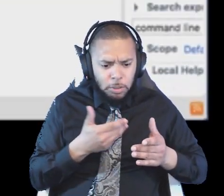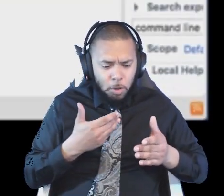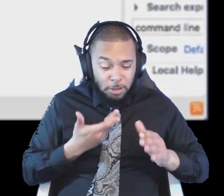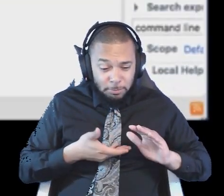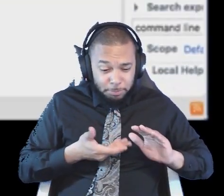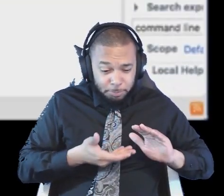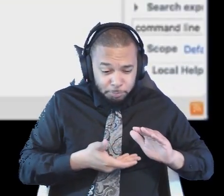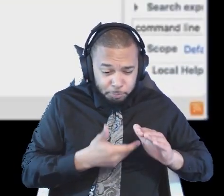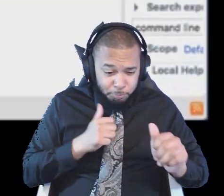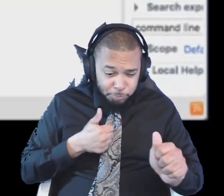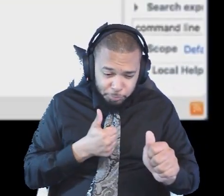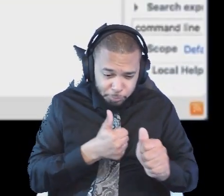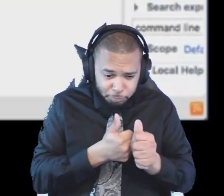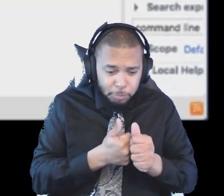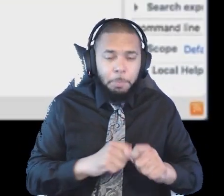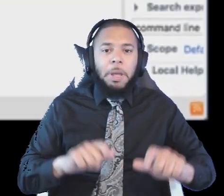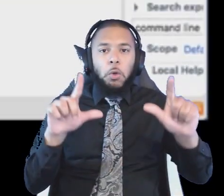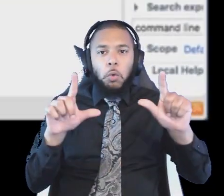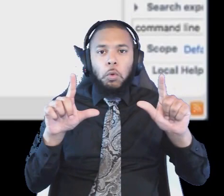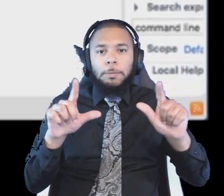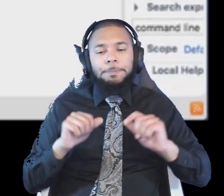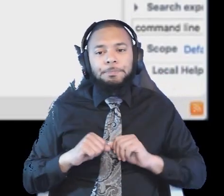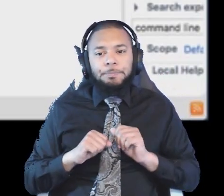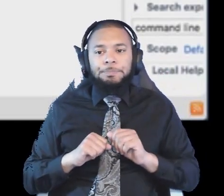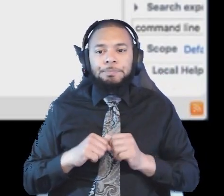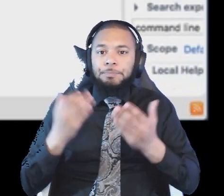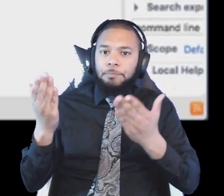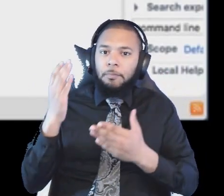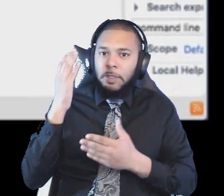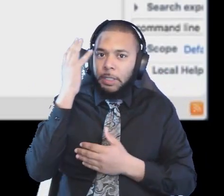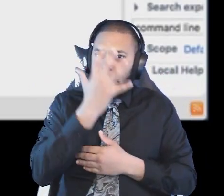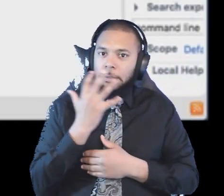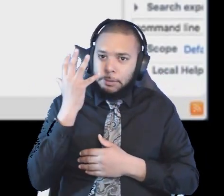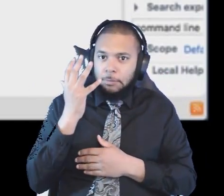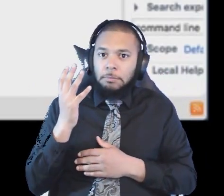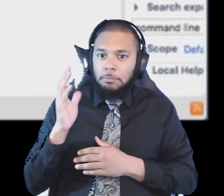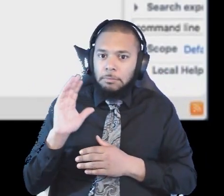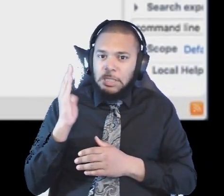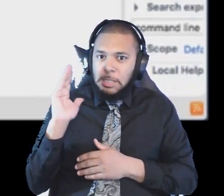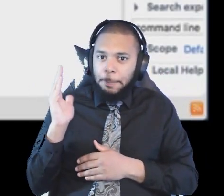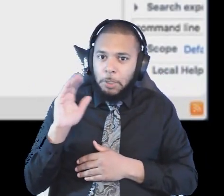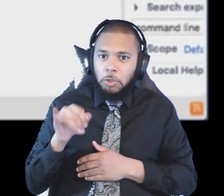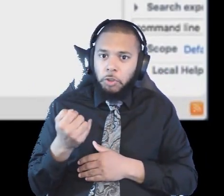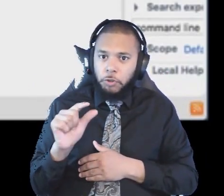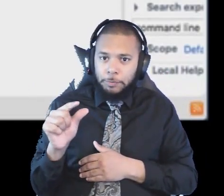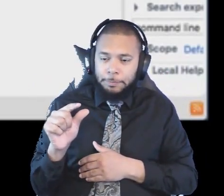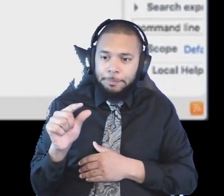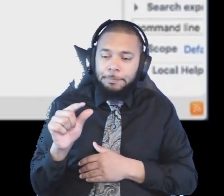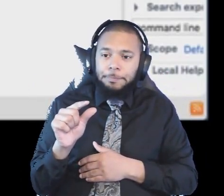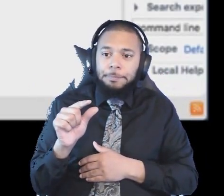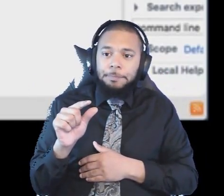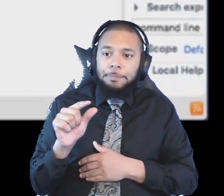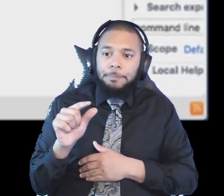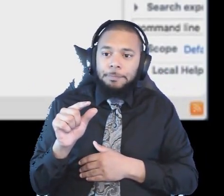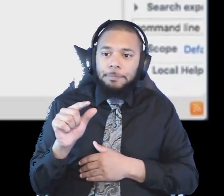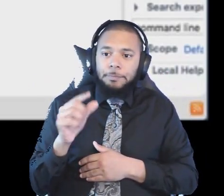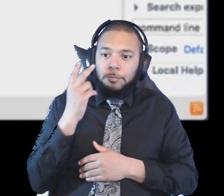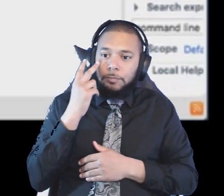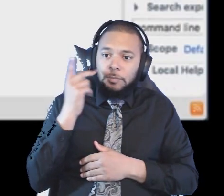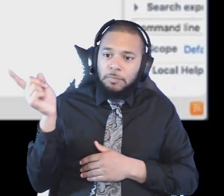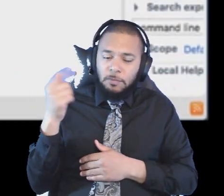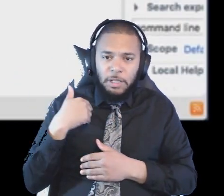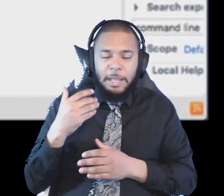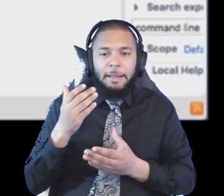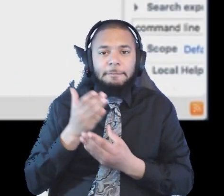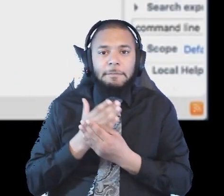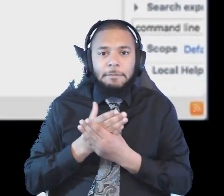opened. But you see here, this looks similar to JGrasp in the respect that I have a file